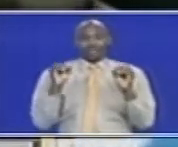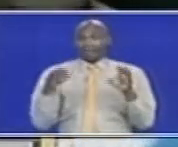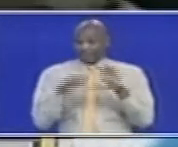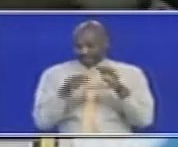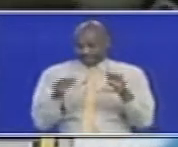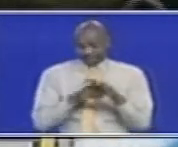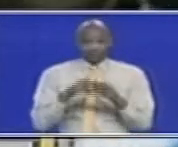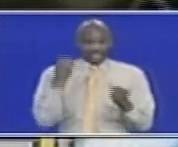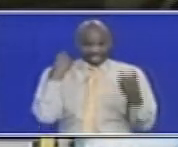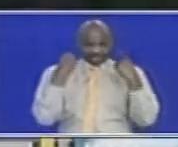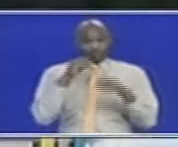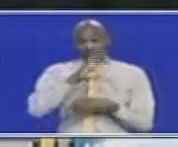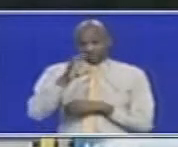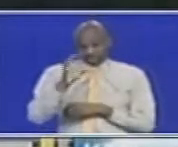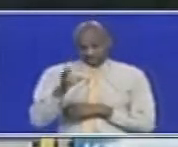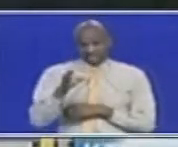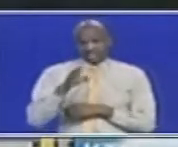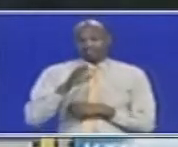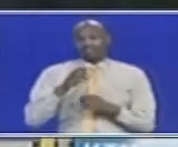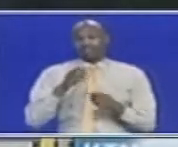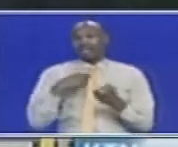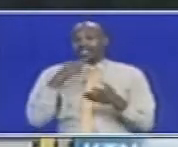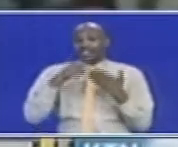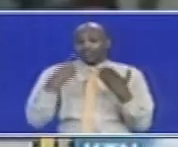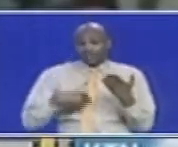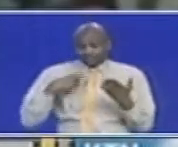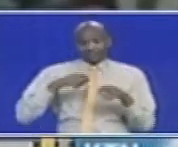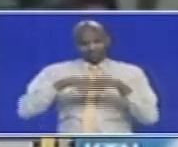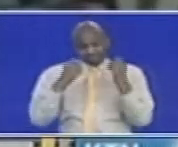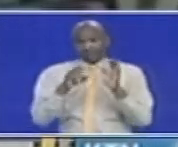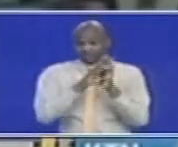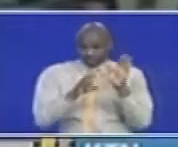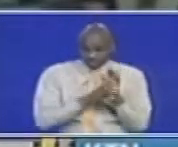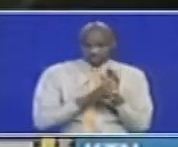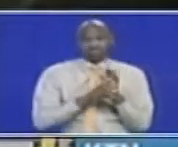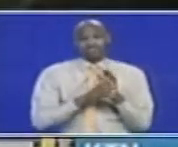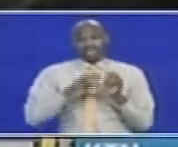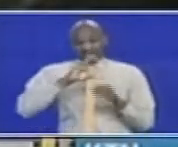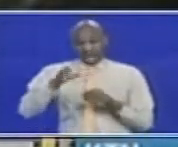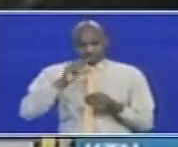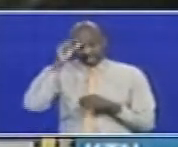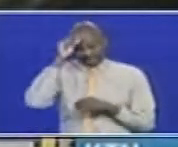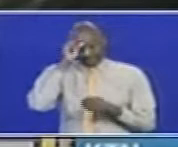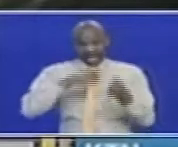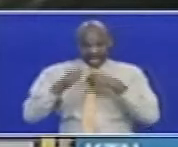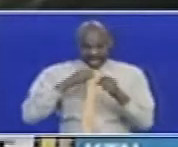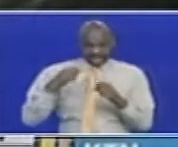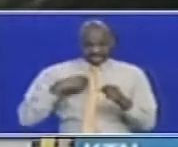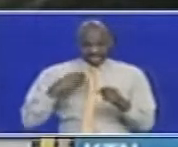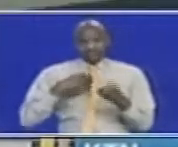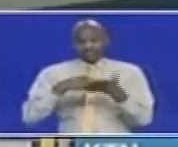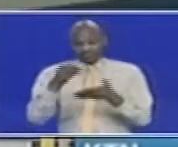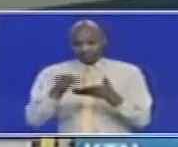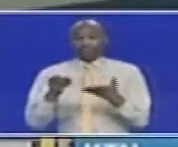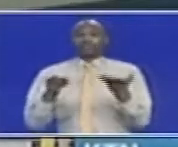Assembly maintain that the governor violated the Constitution, the County Government Act, the Public Procurement and Disposal